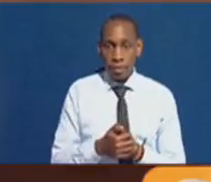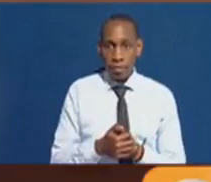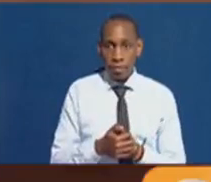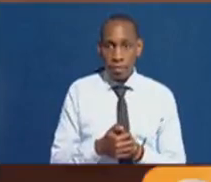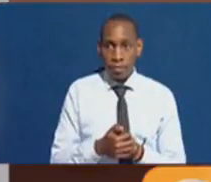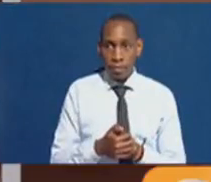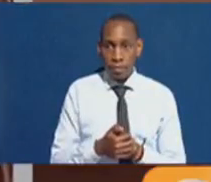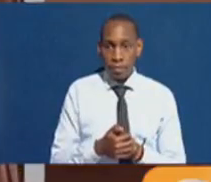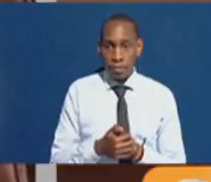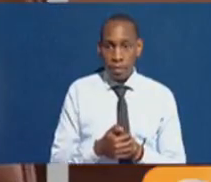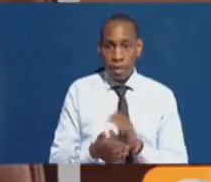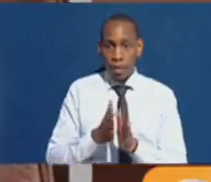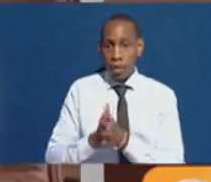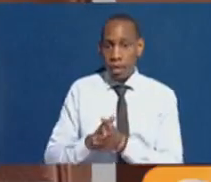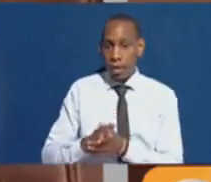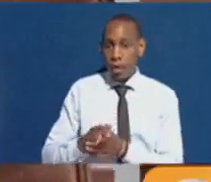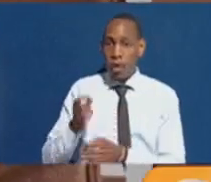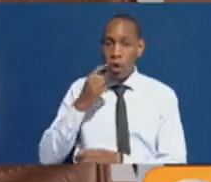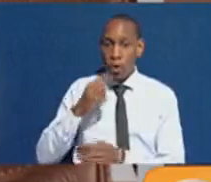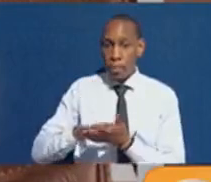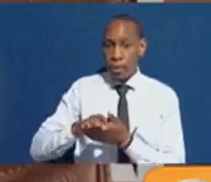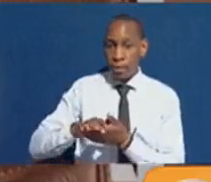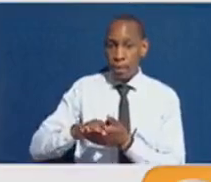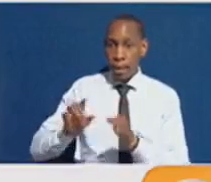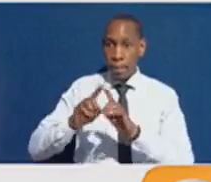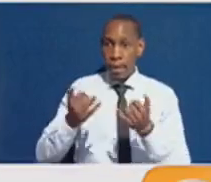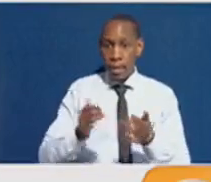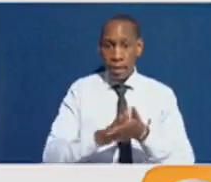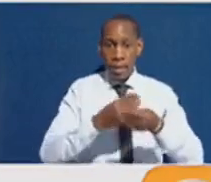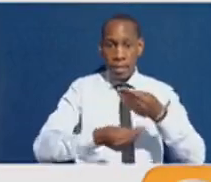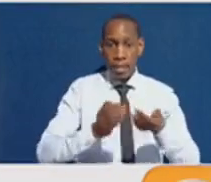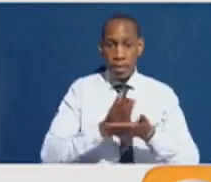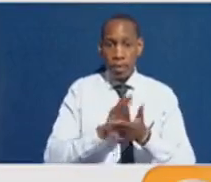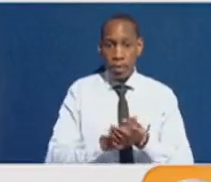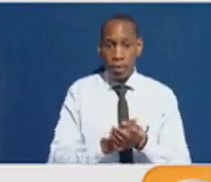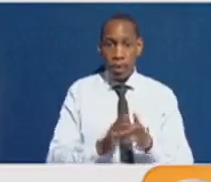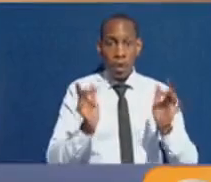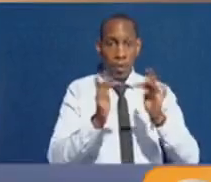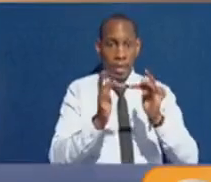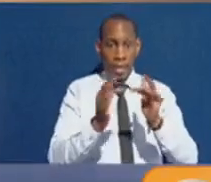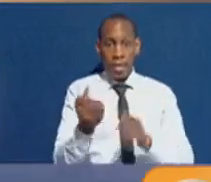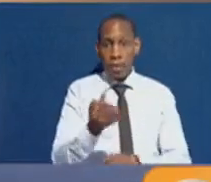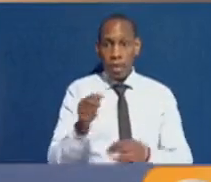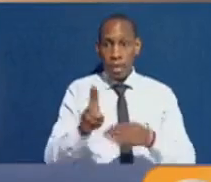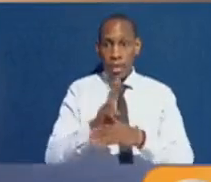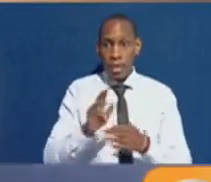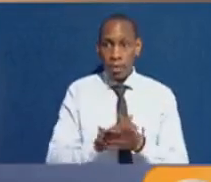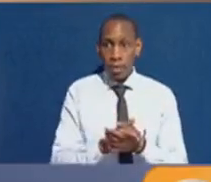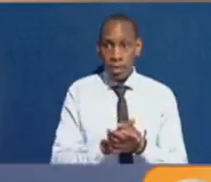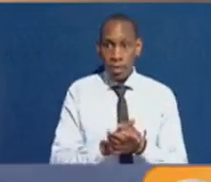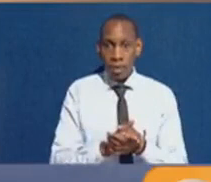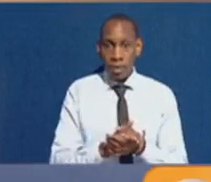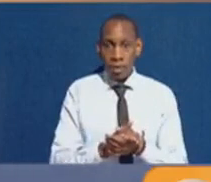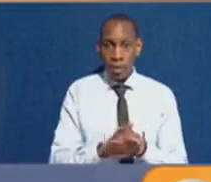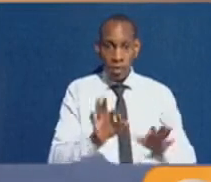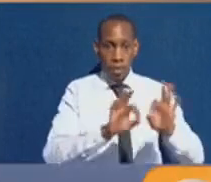Esther does not have a physical shop for her bags. Instead, she sells them entirely online, using our modeling skills to make